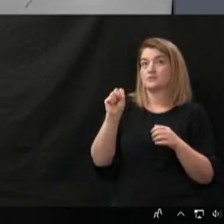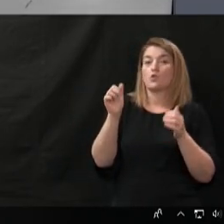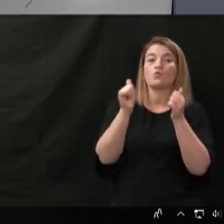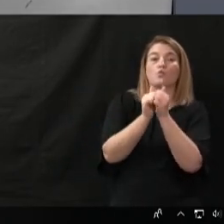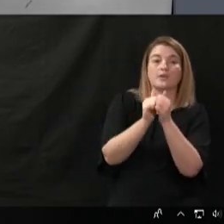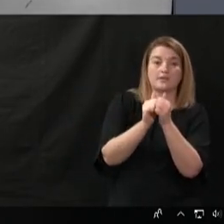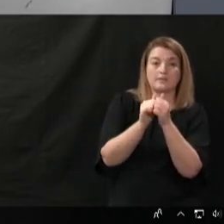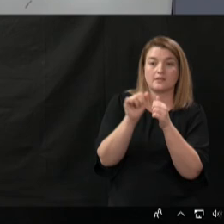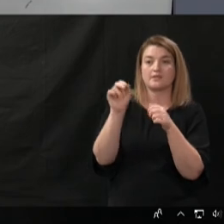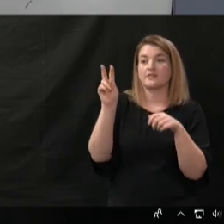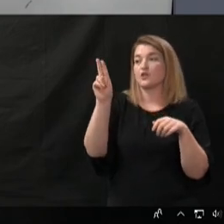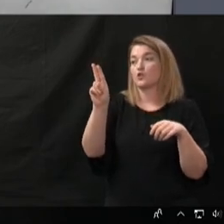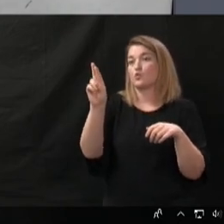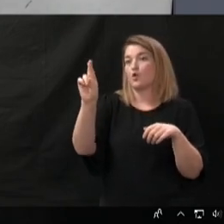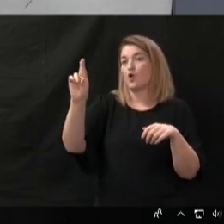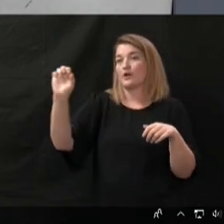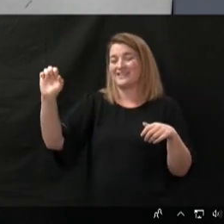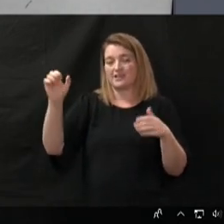that. So,